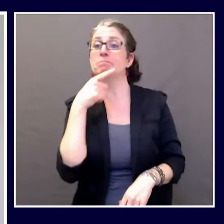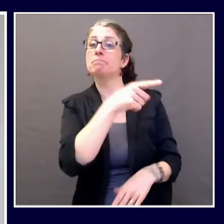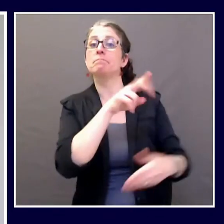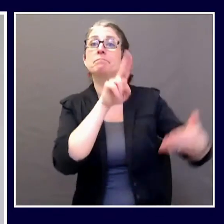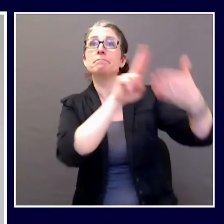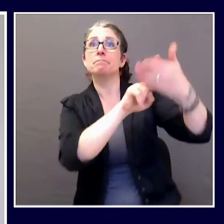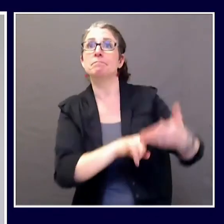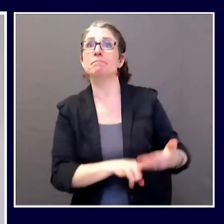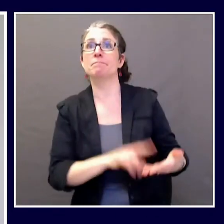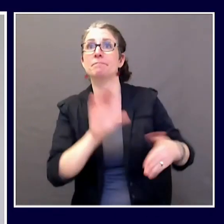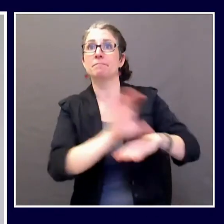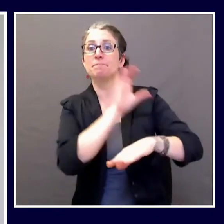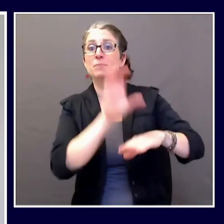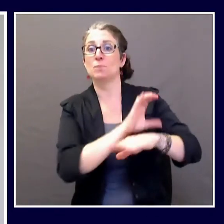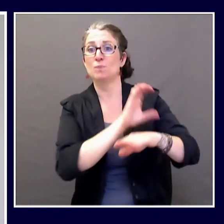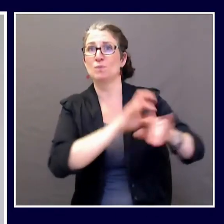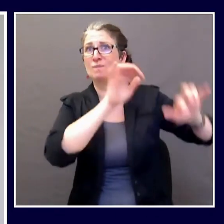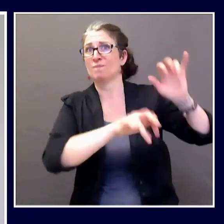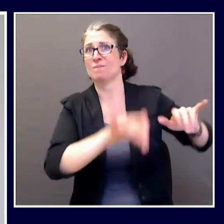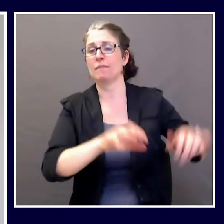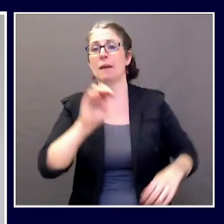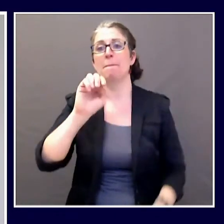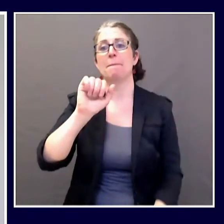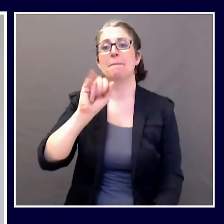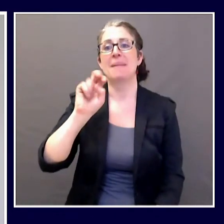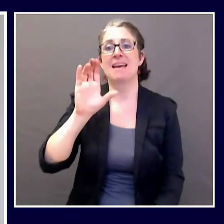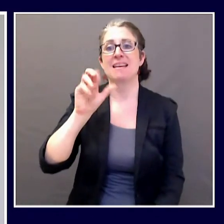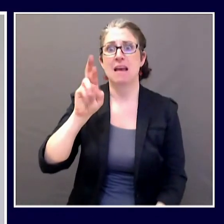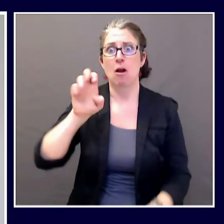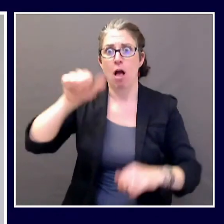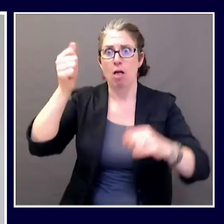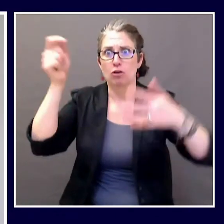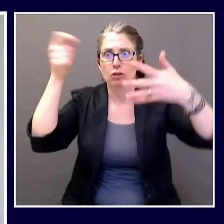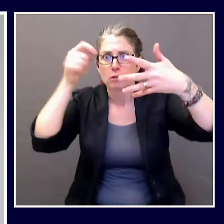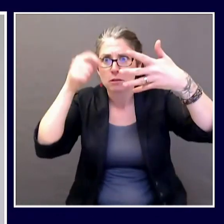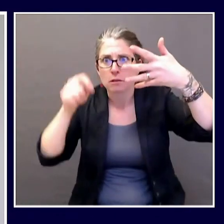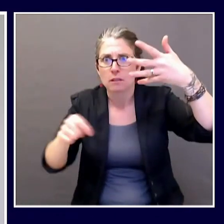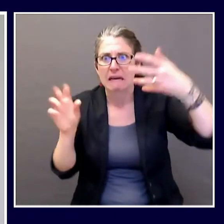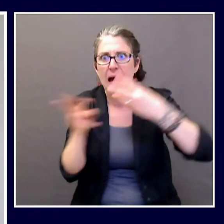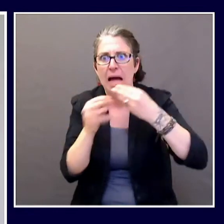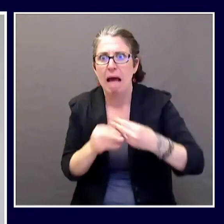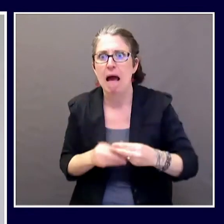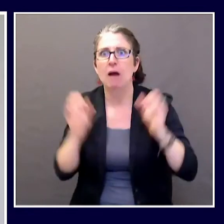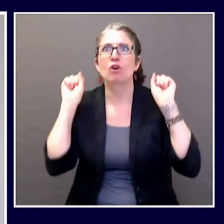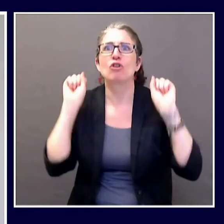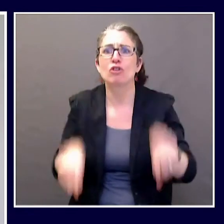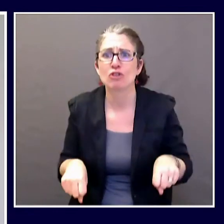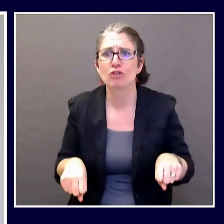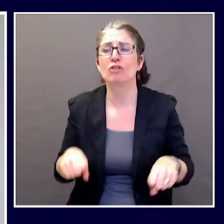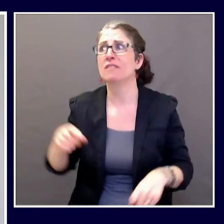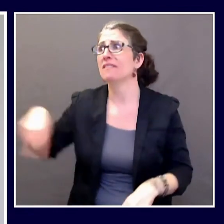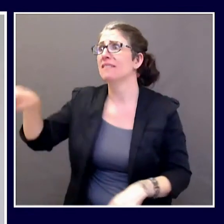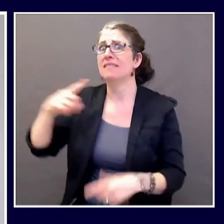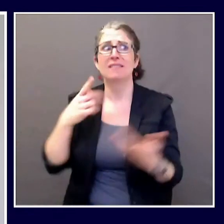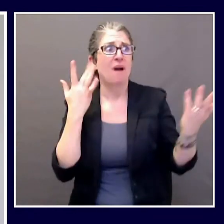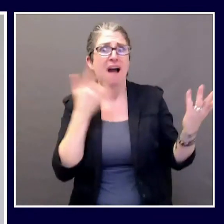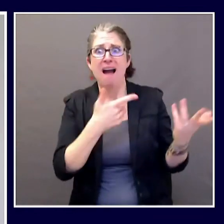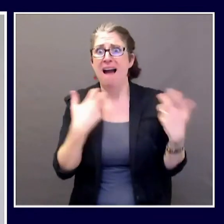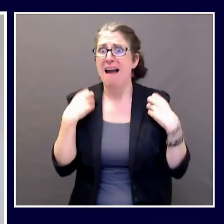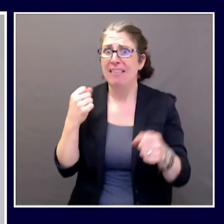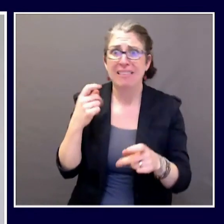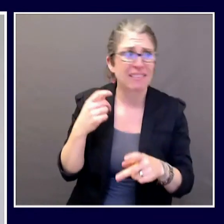2020. This allowed them to maintain their access to healthcare throughout the COVID-19